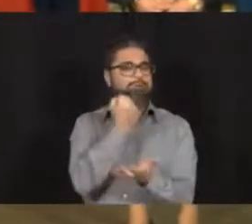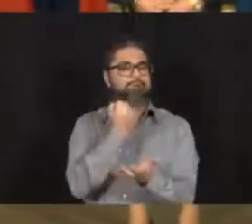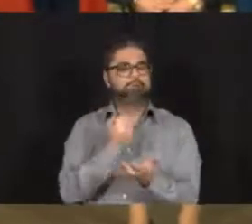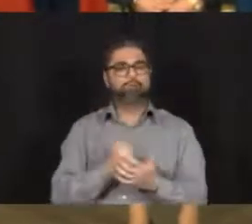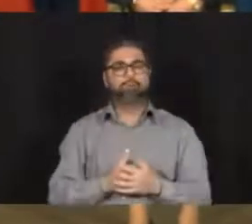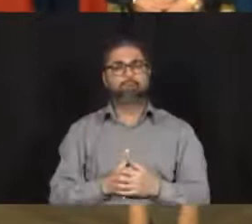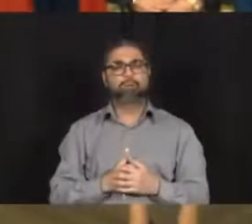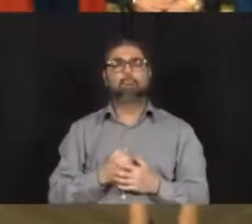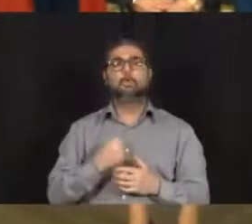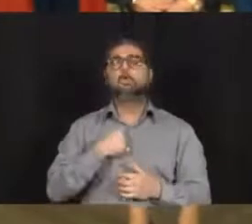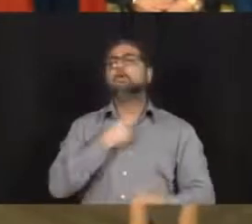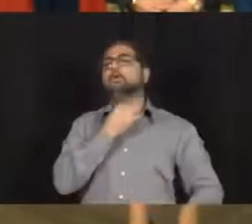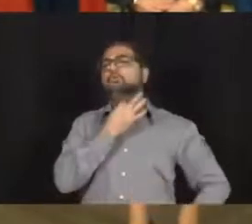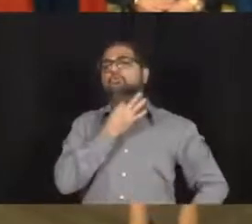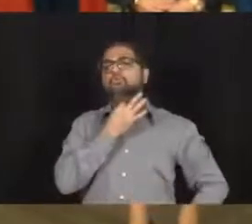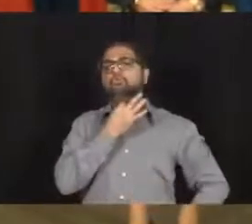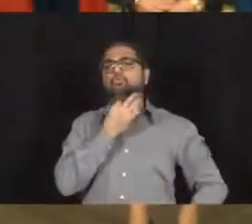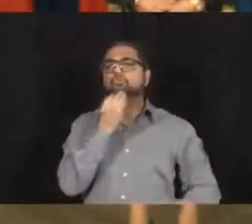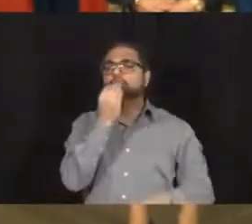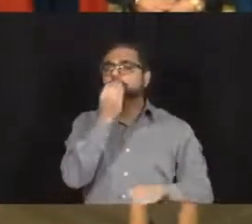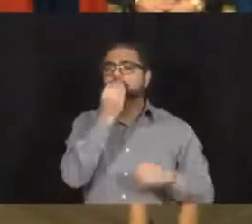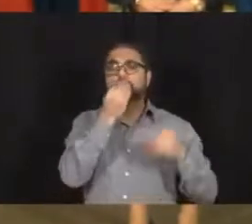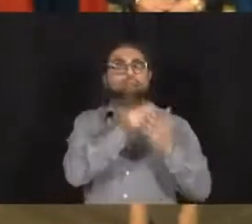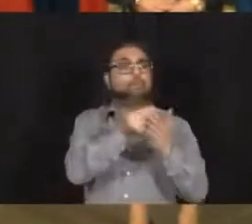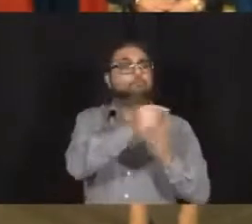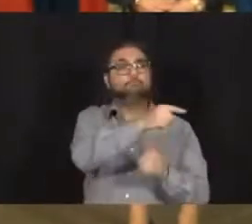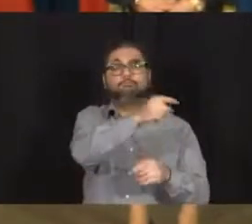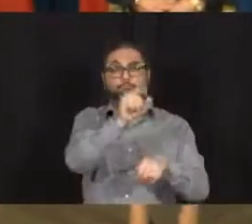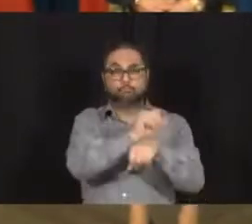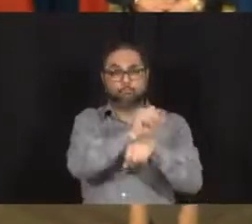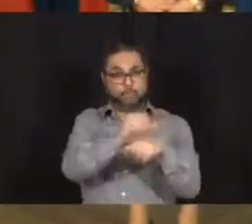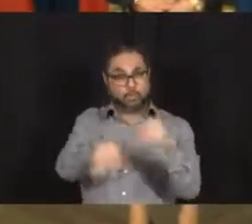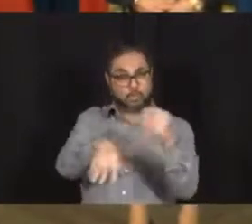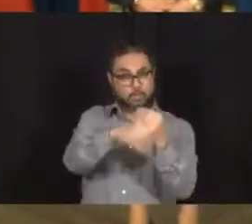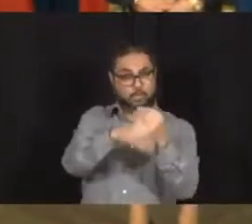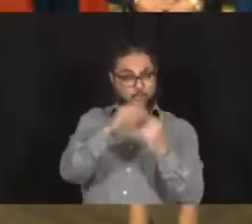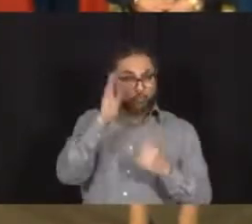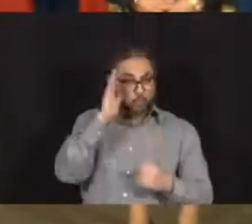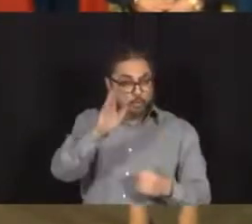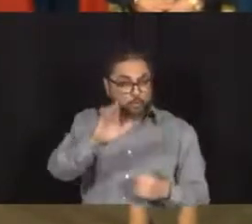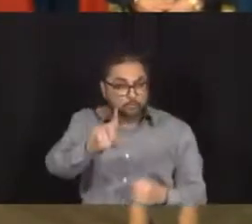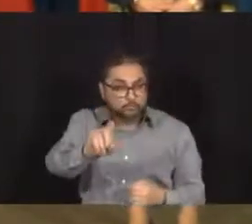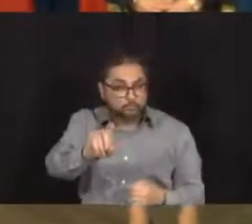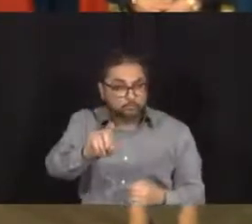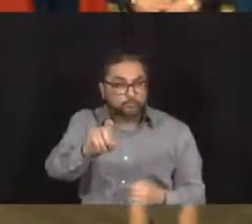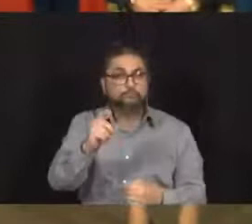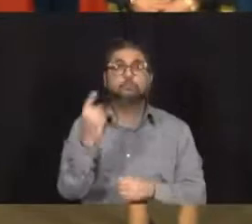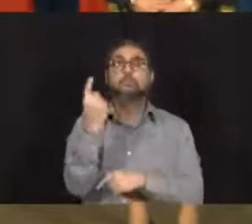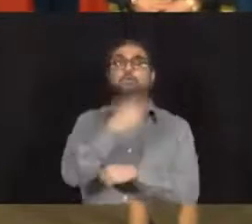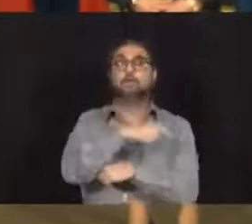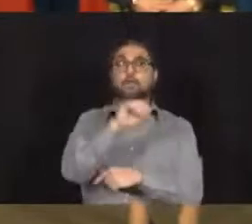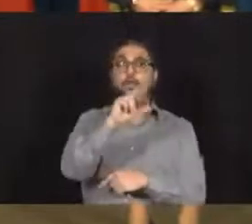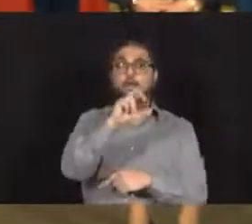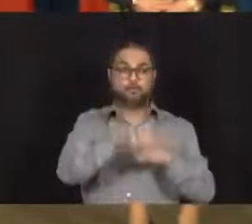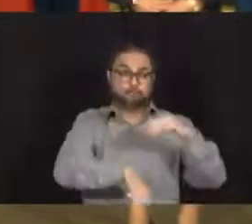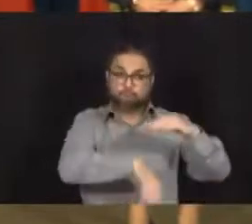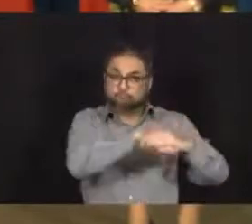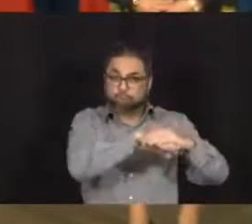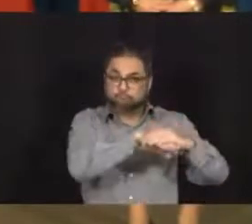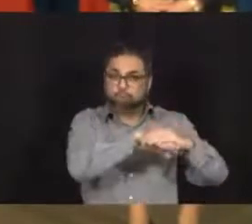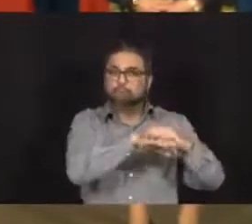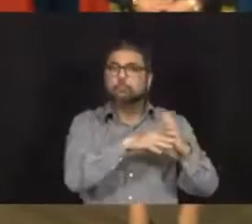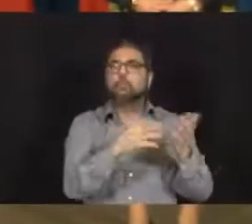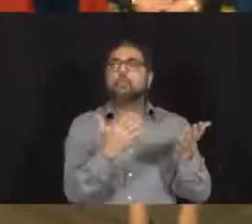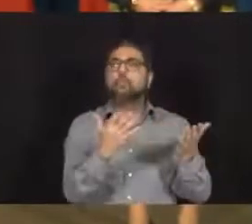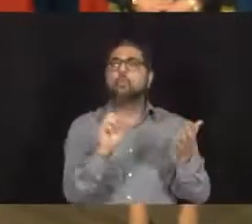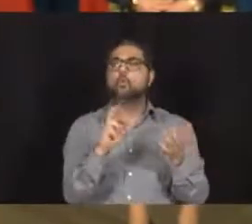added to that list. You know, are the daycares up to capacity, and what's the holdup?